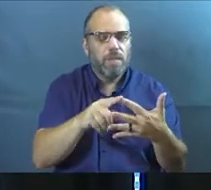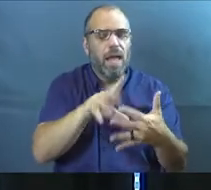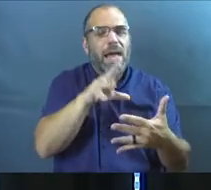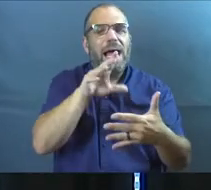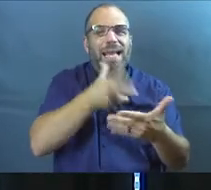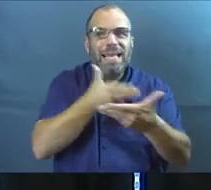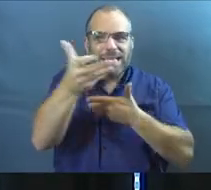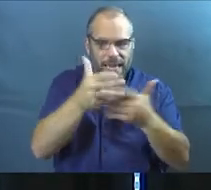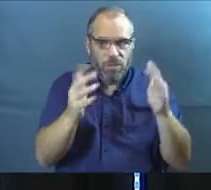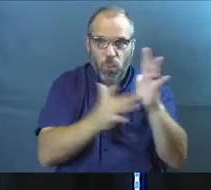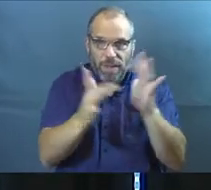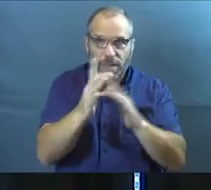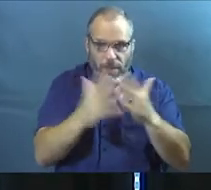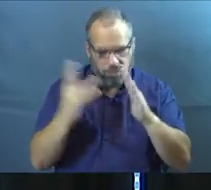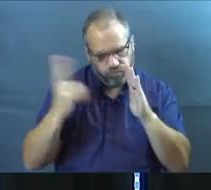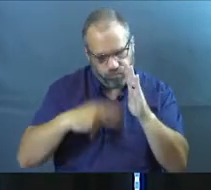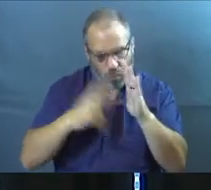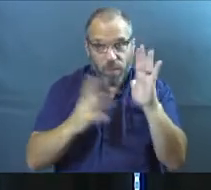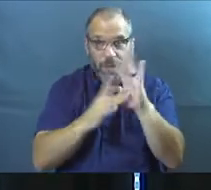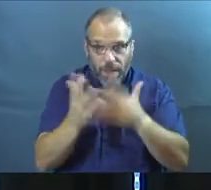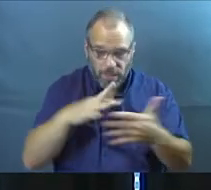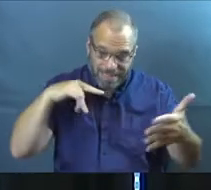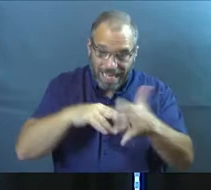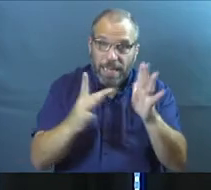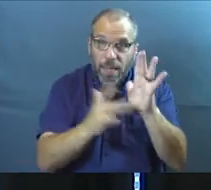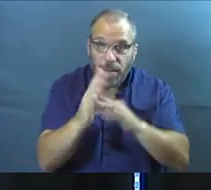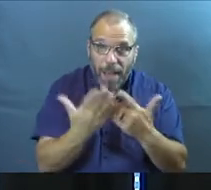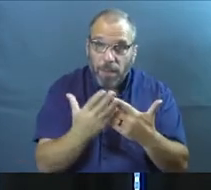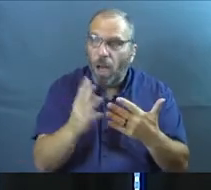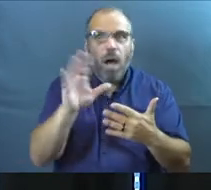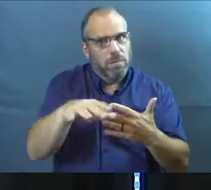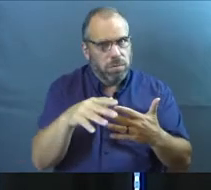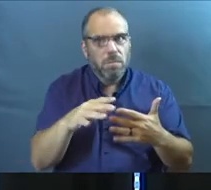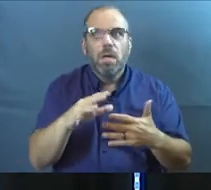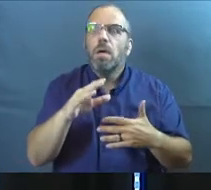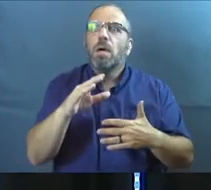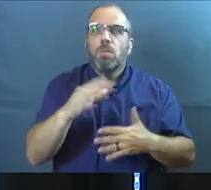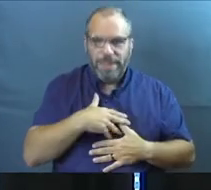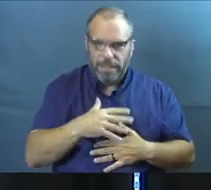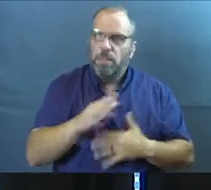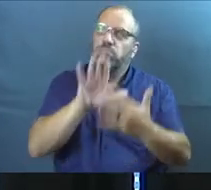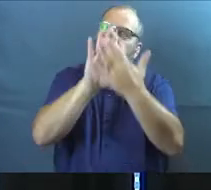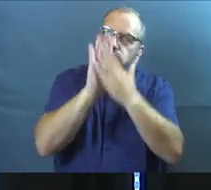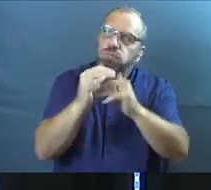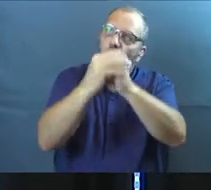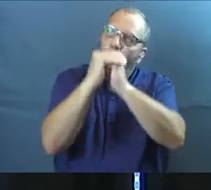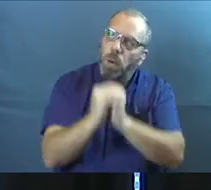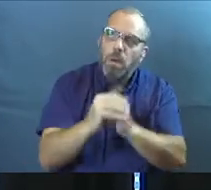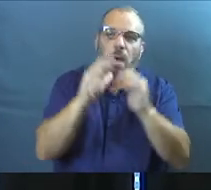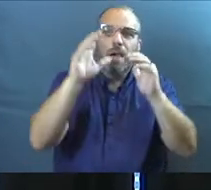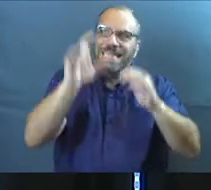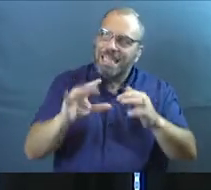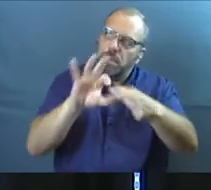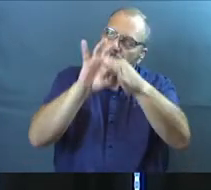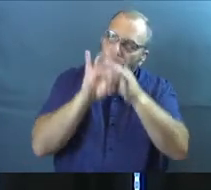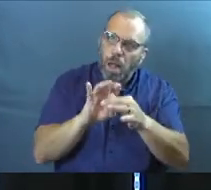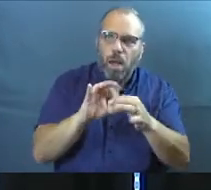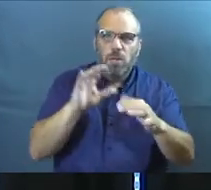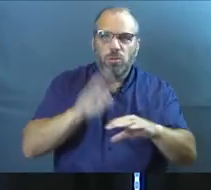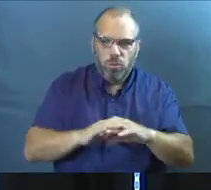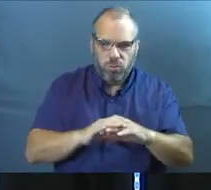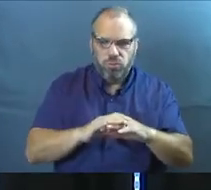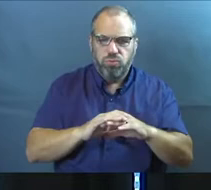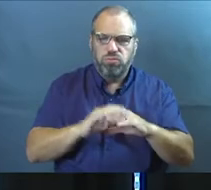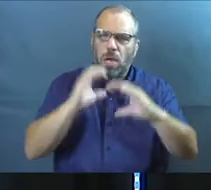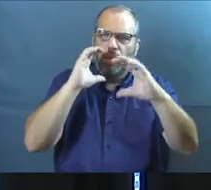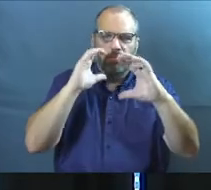to engage with the Bible, read the Bible, study the Bible, talk about the Bible. We need to speak with God. We need to worship. We need to belong to